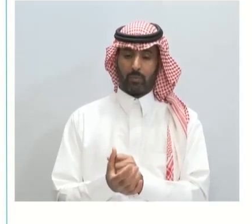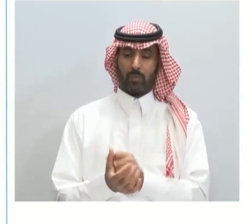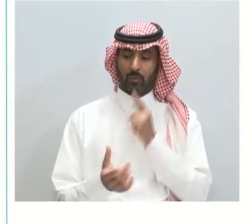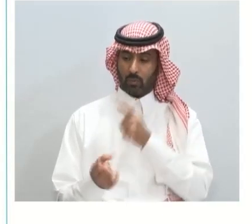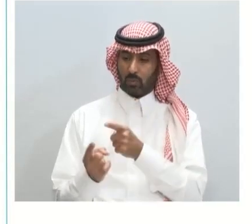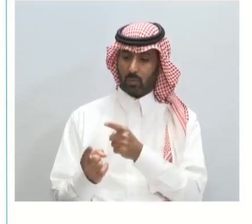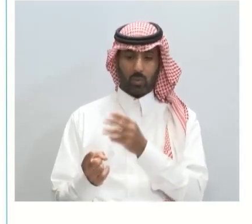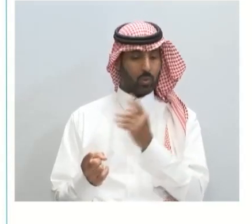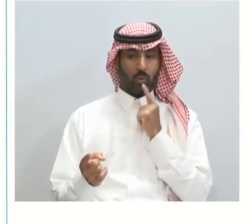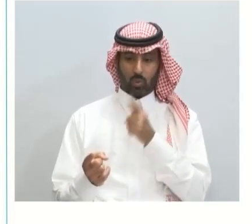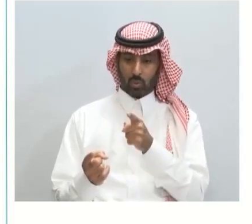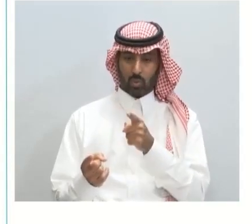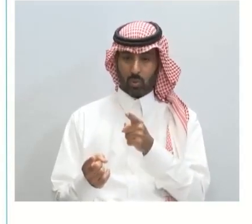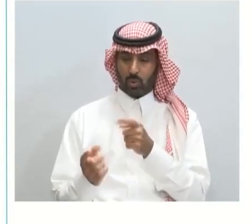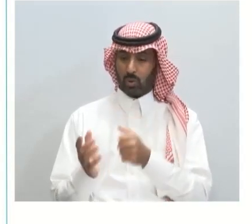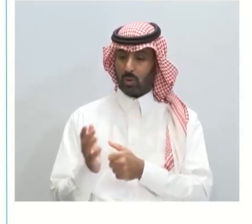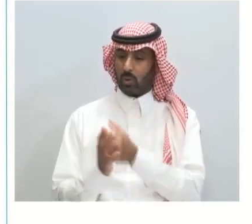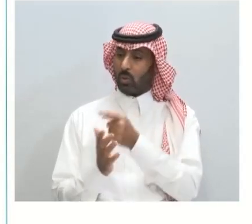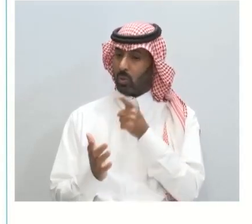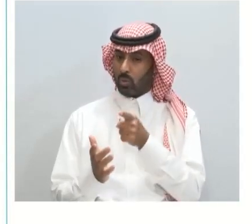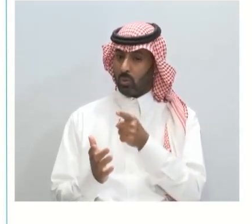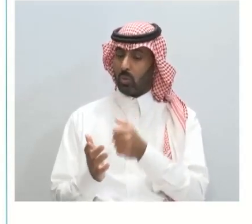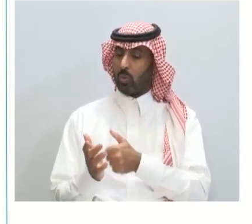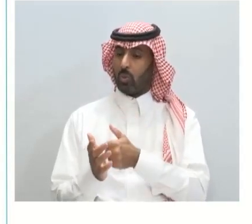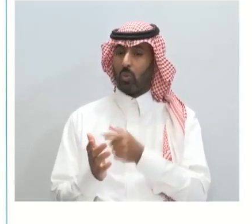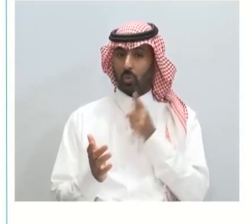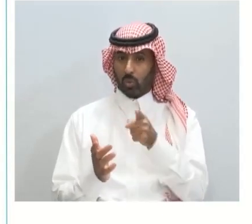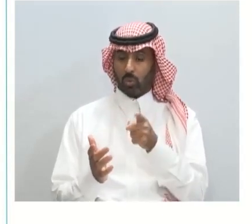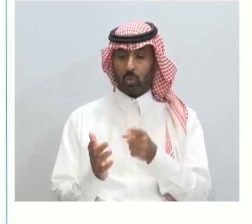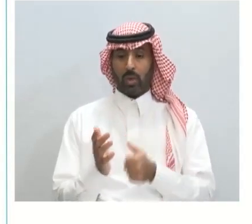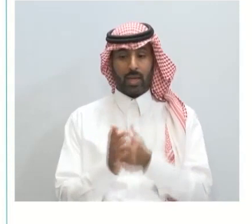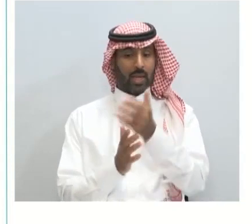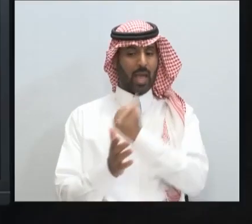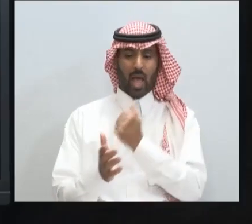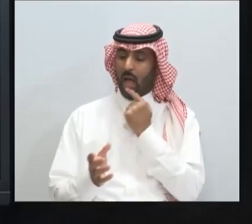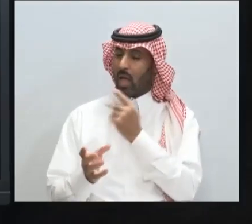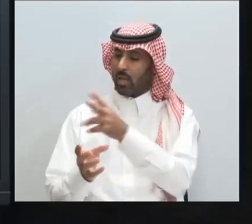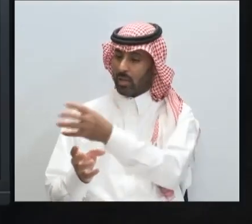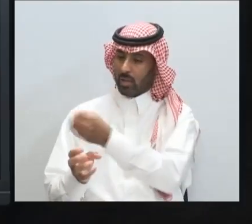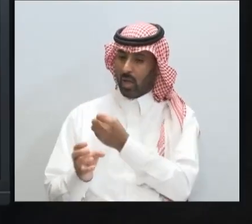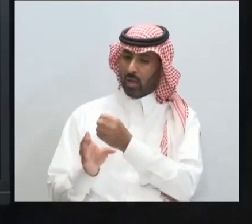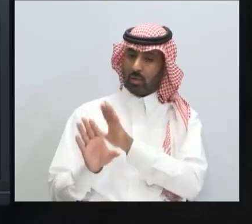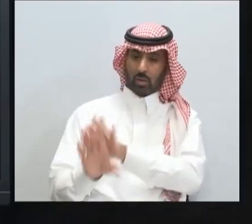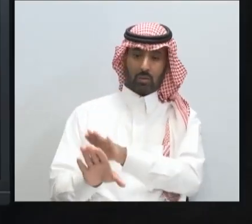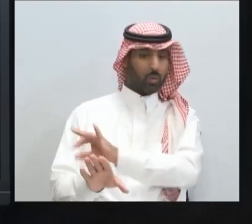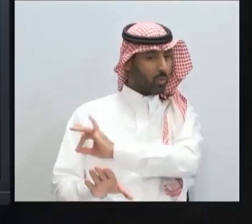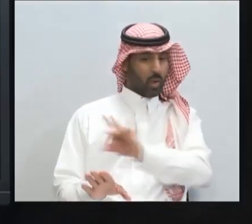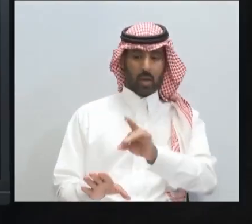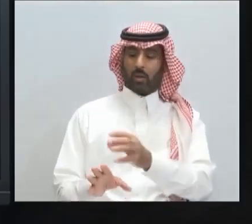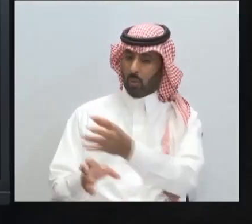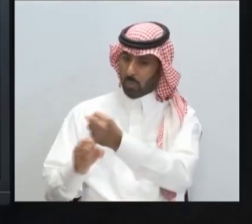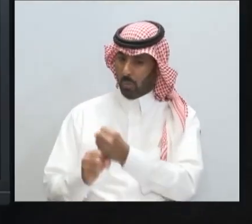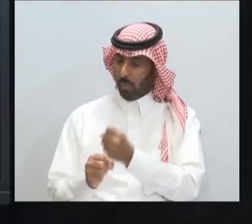Something that you that can't be resisted. Something that you can't resist. For example, you say,